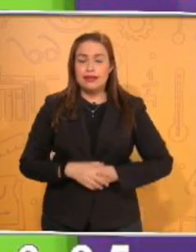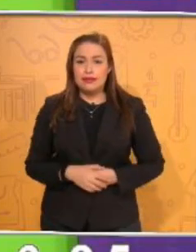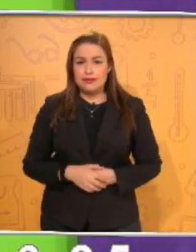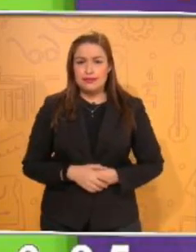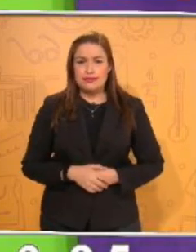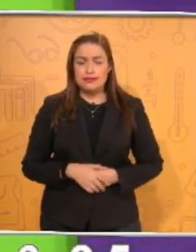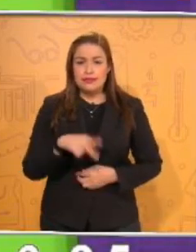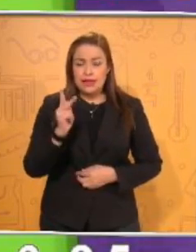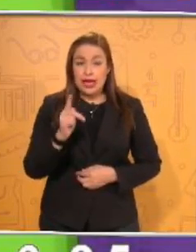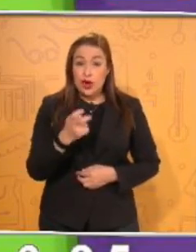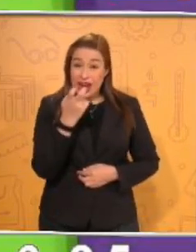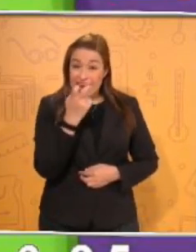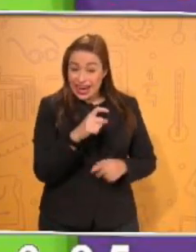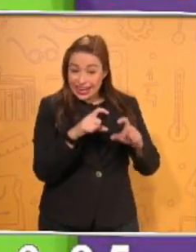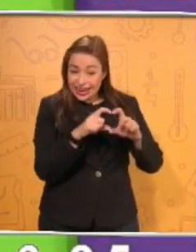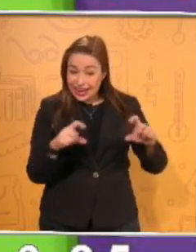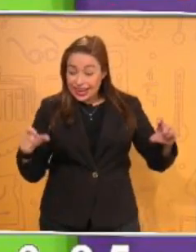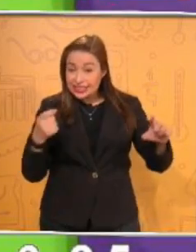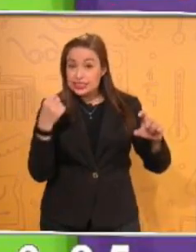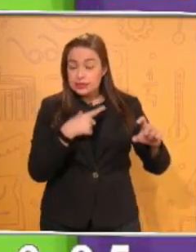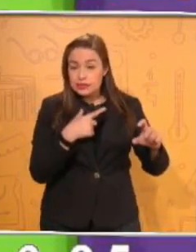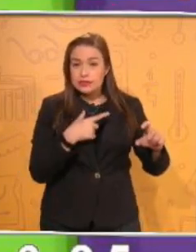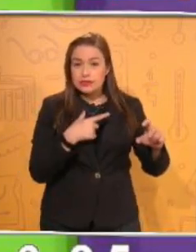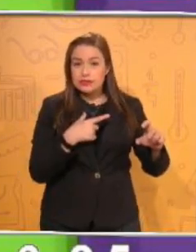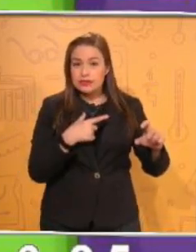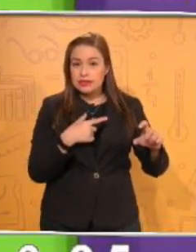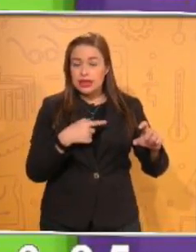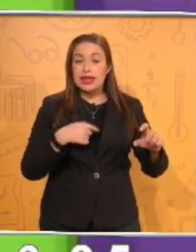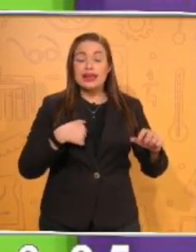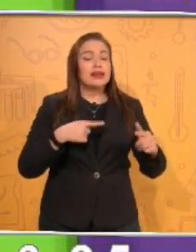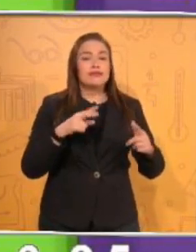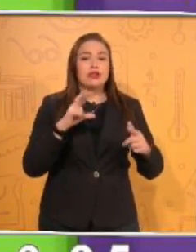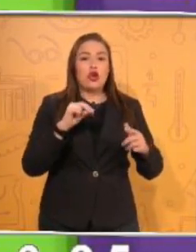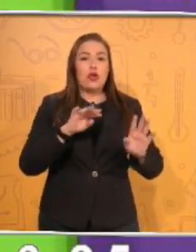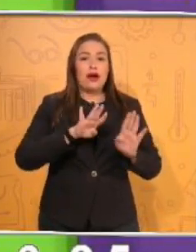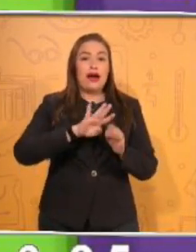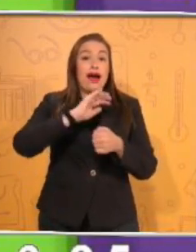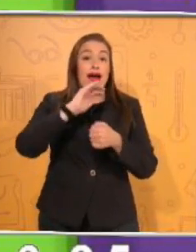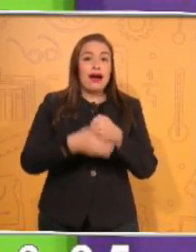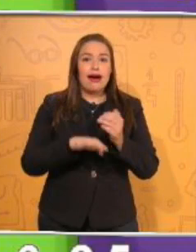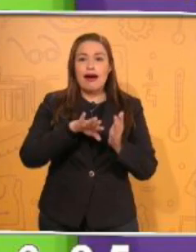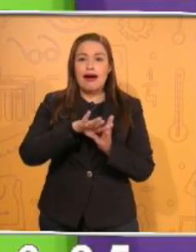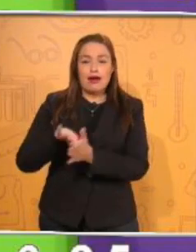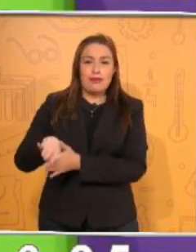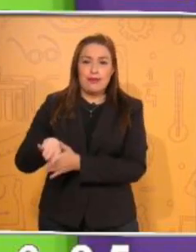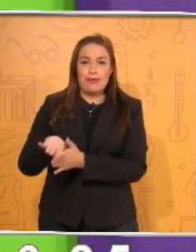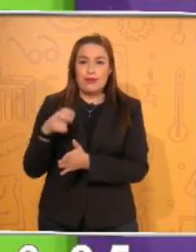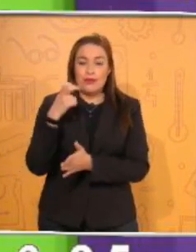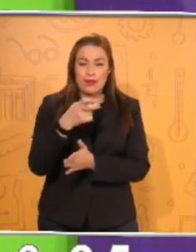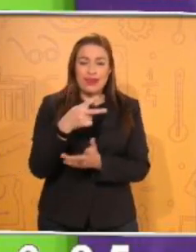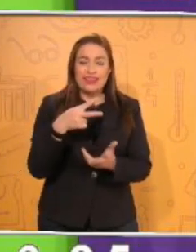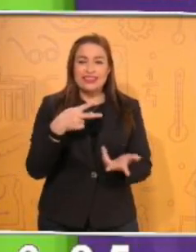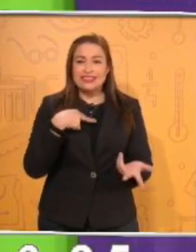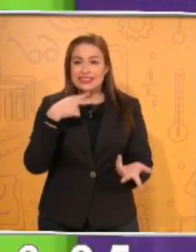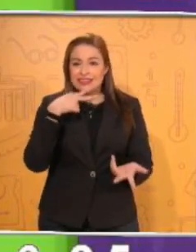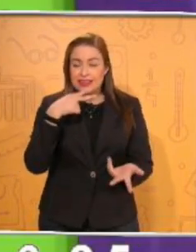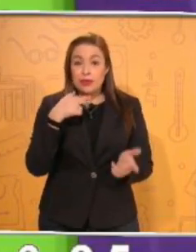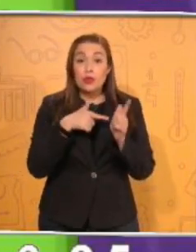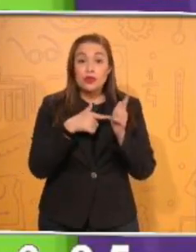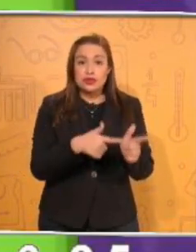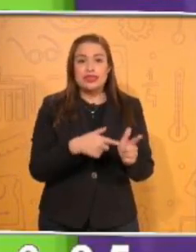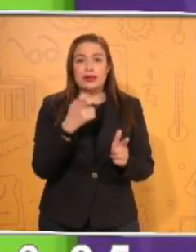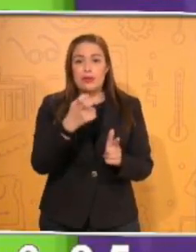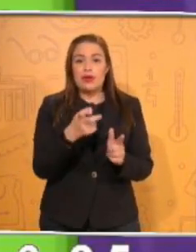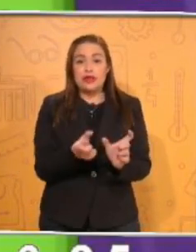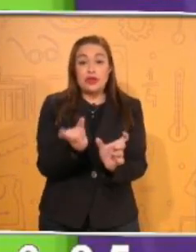But in this specific moment, what's the progressive action for the teacher? Yes,